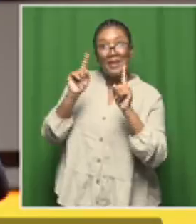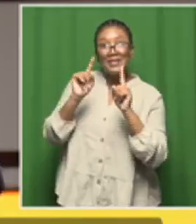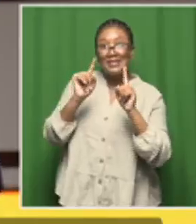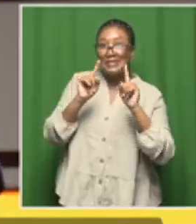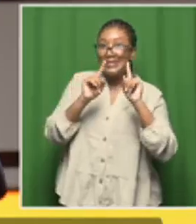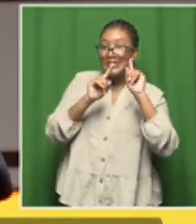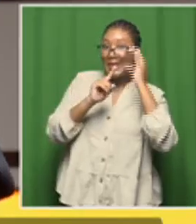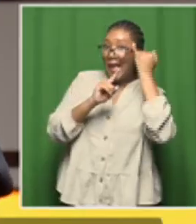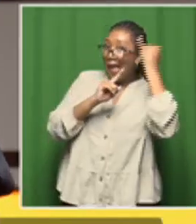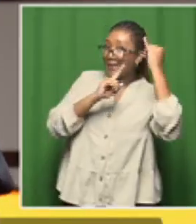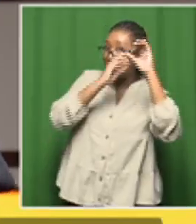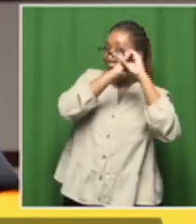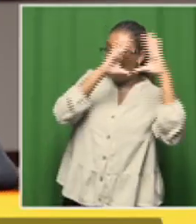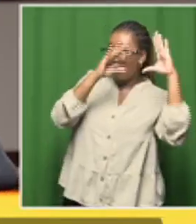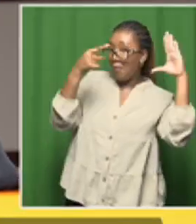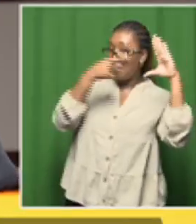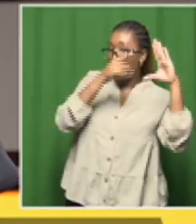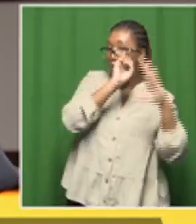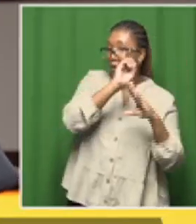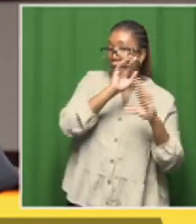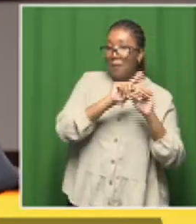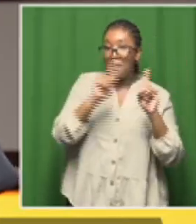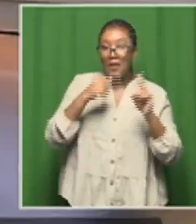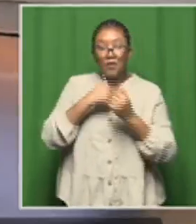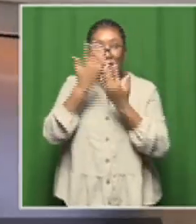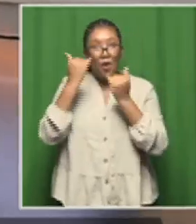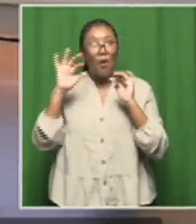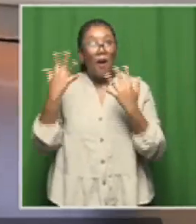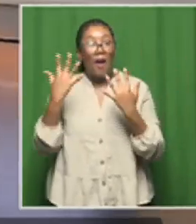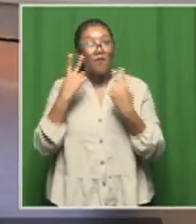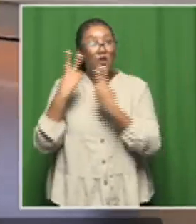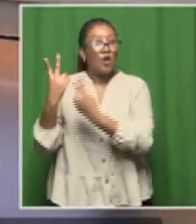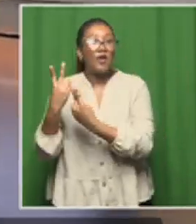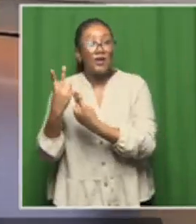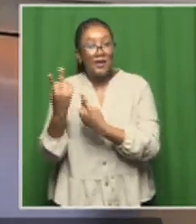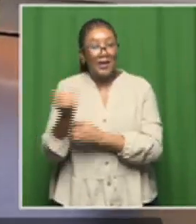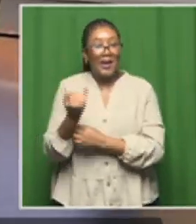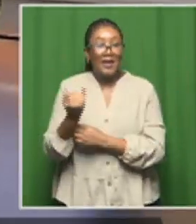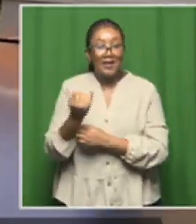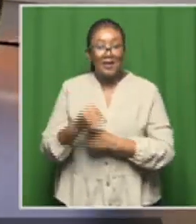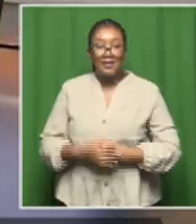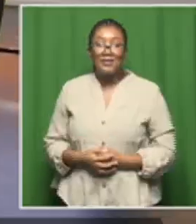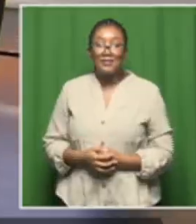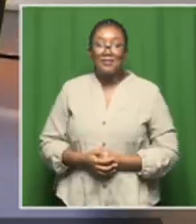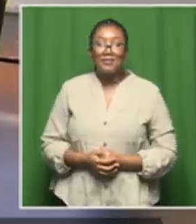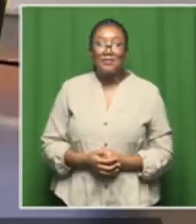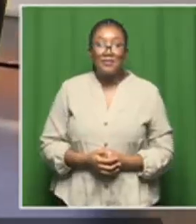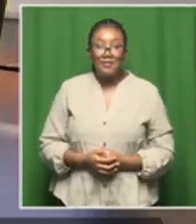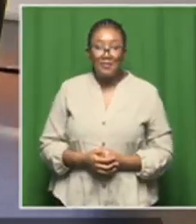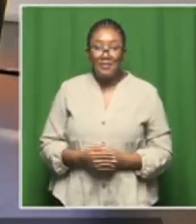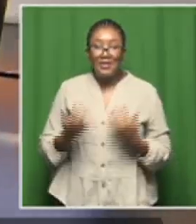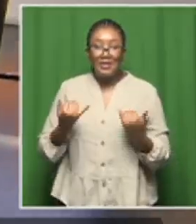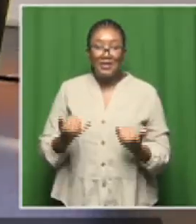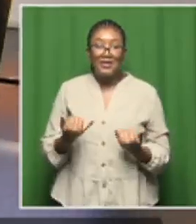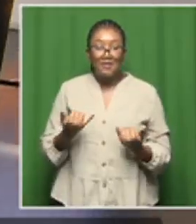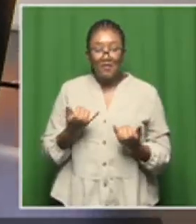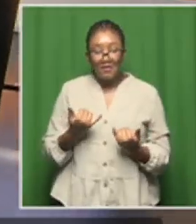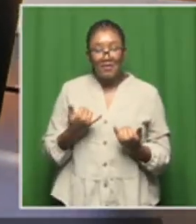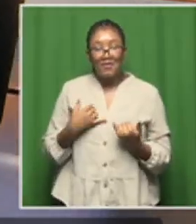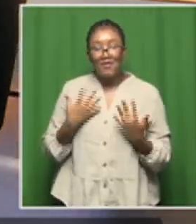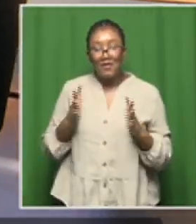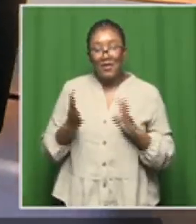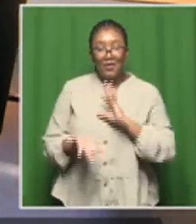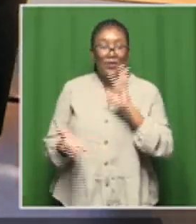Absolutely. But any imperfections are then perfect, right? Yes. Because it is as it is. Yeah. As we wrap up,